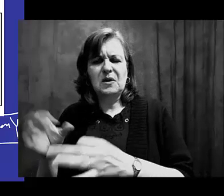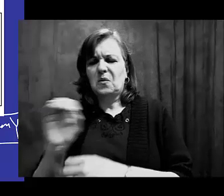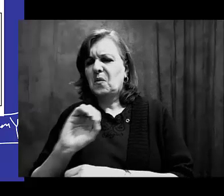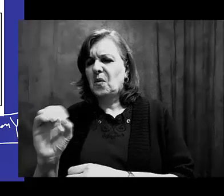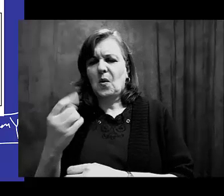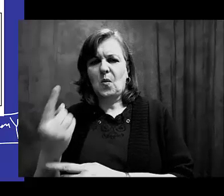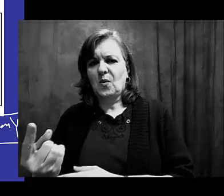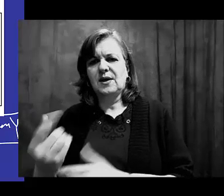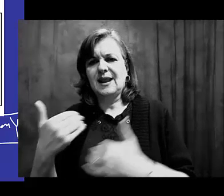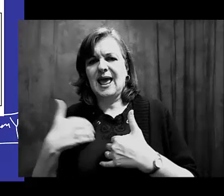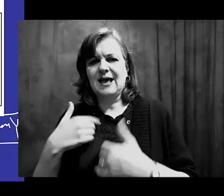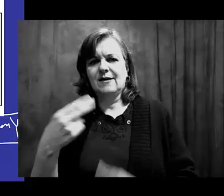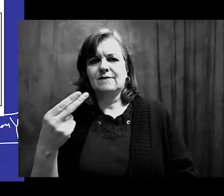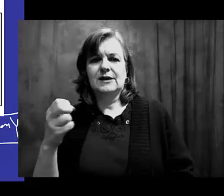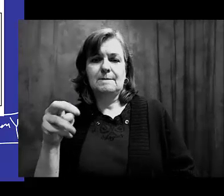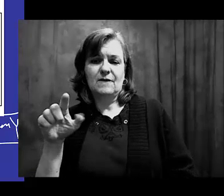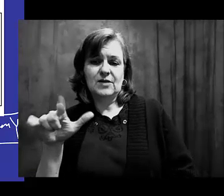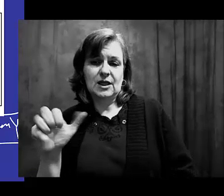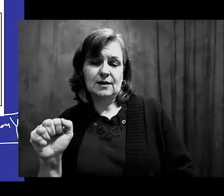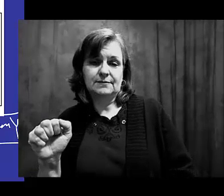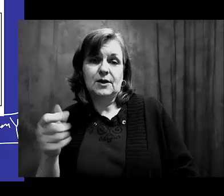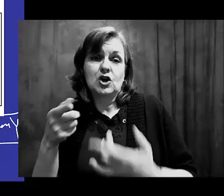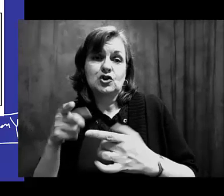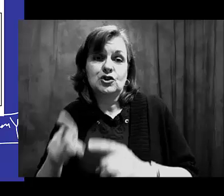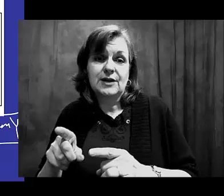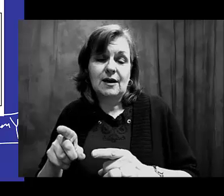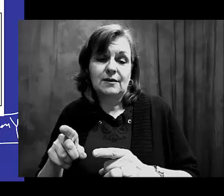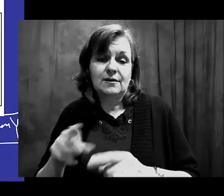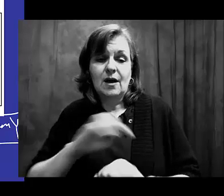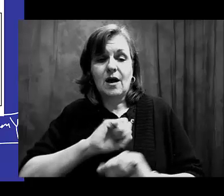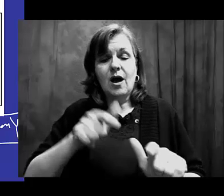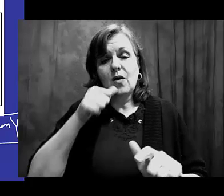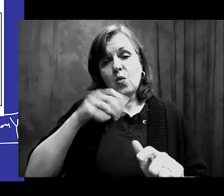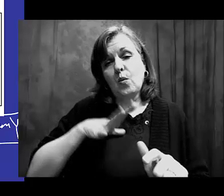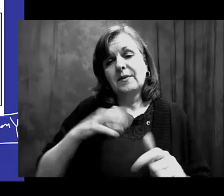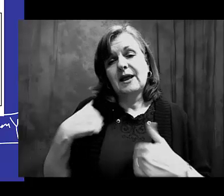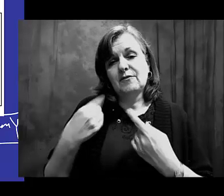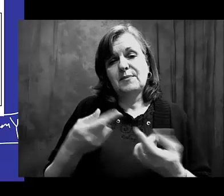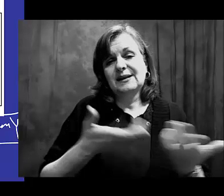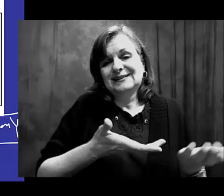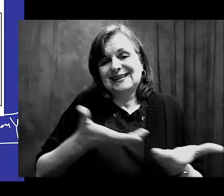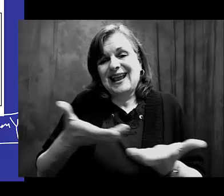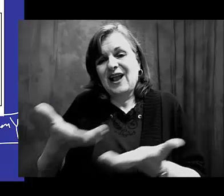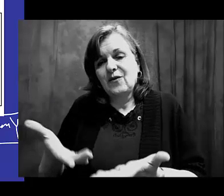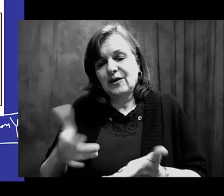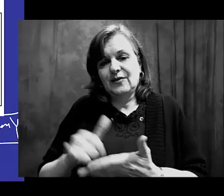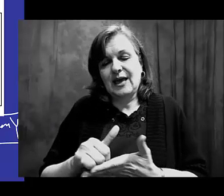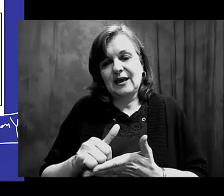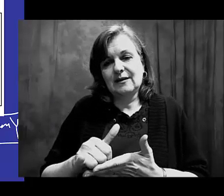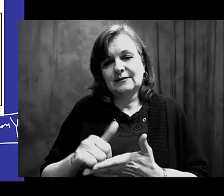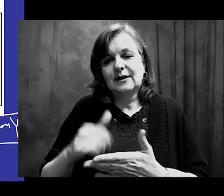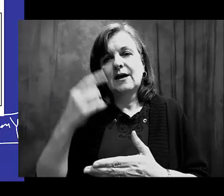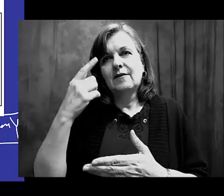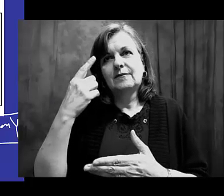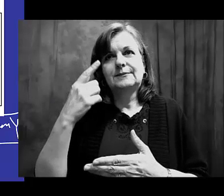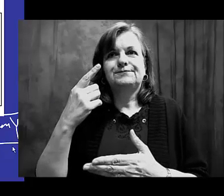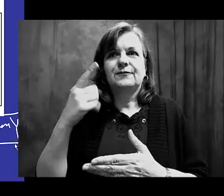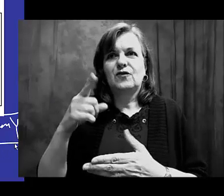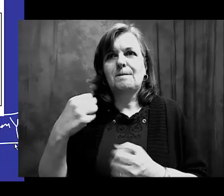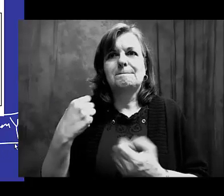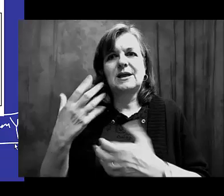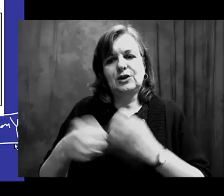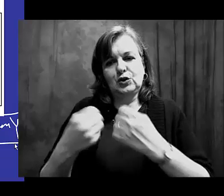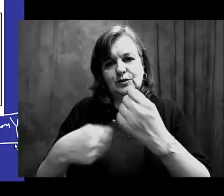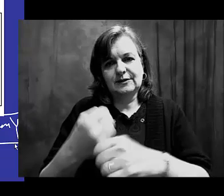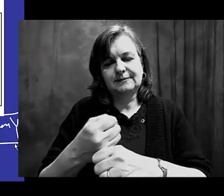shown hemophilia. Well, it turns out that they've all been carriers for decades, but finally had shown just by